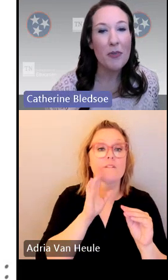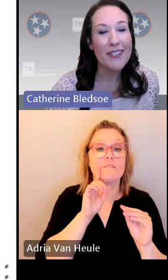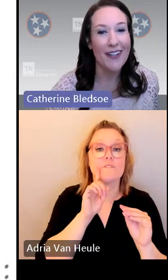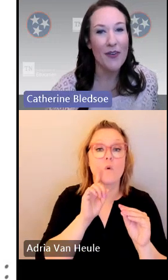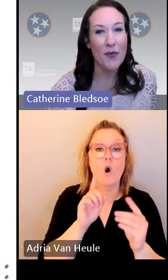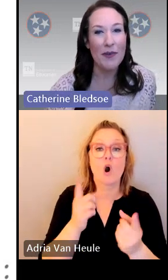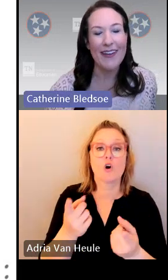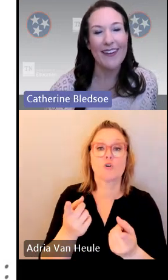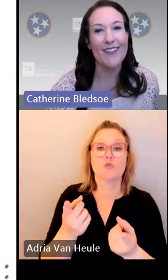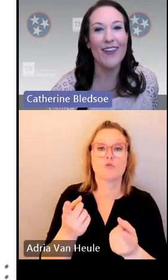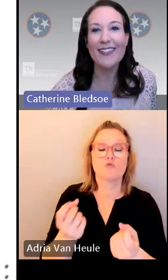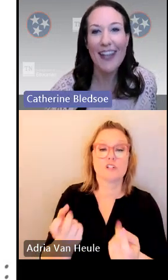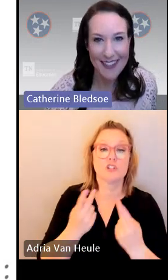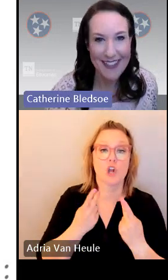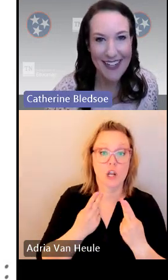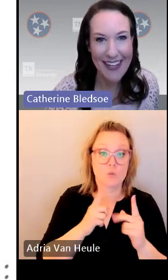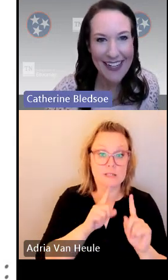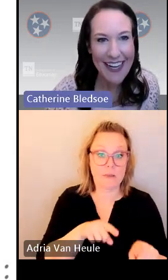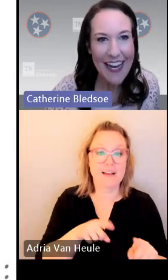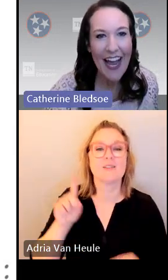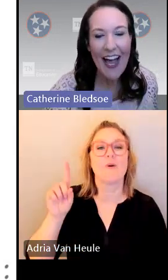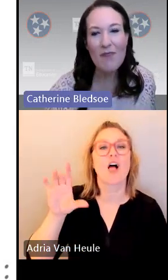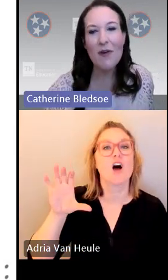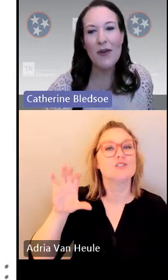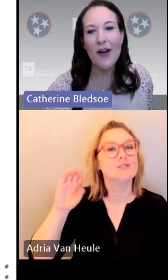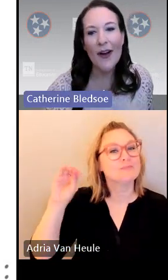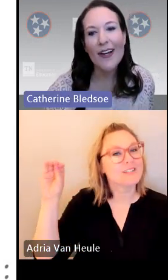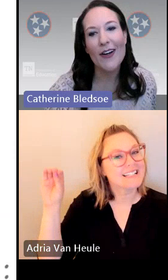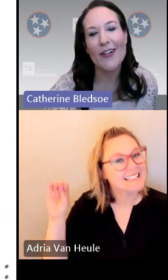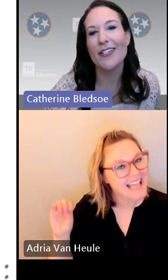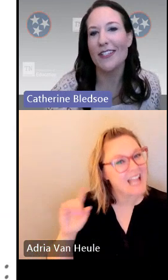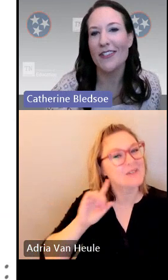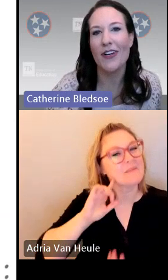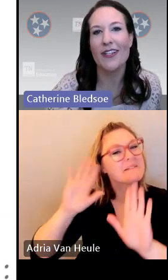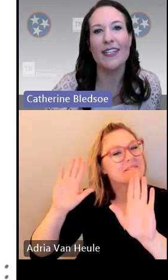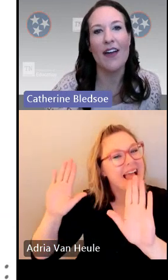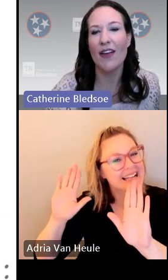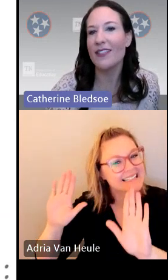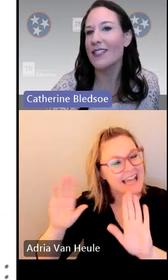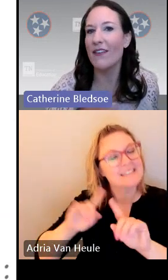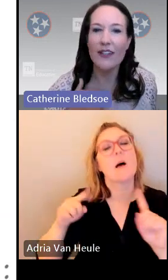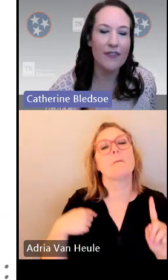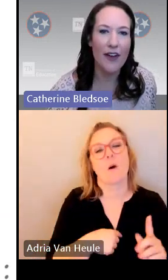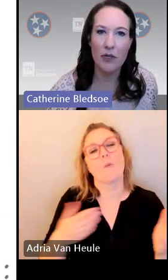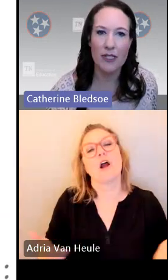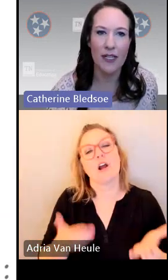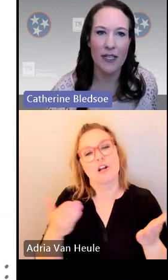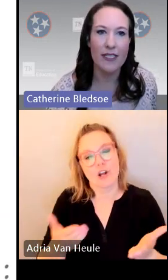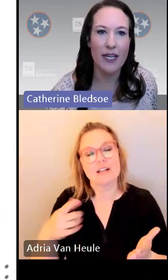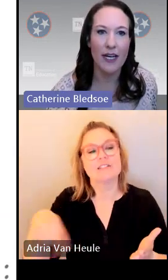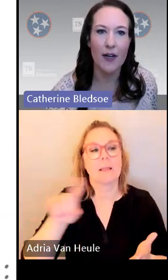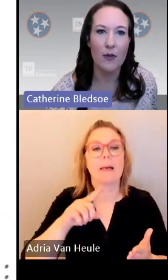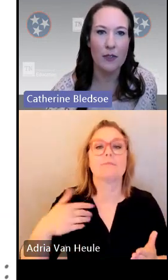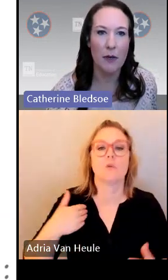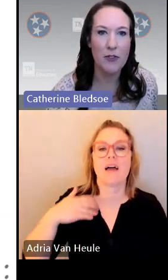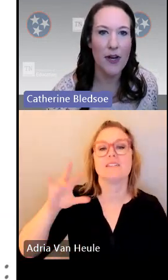Well, 100% would be fantastic. But we are encouraging districts to have that